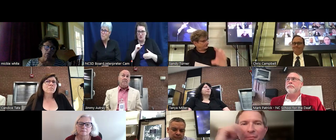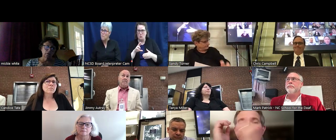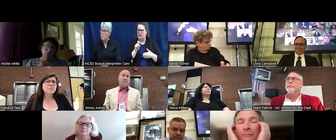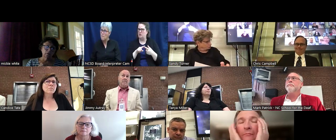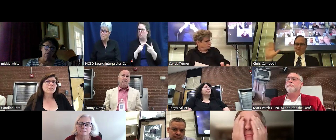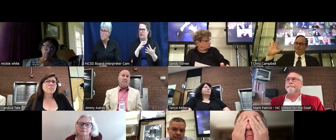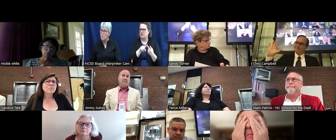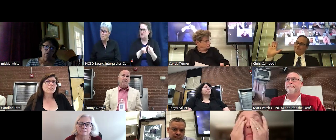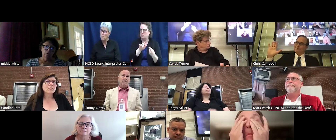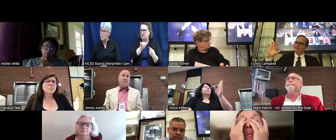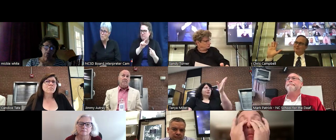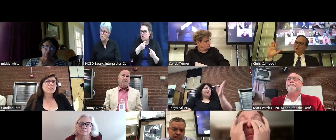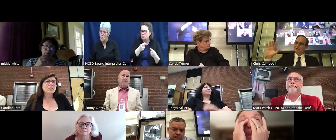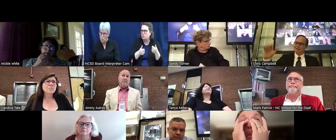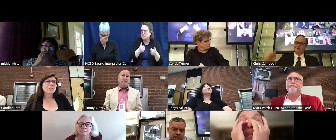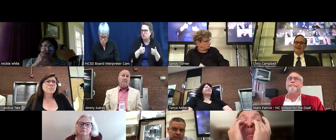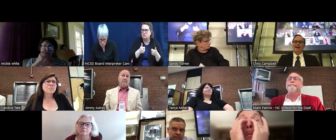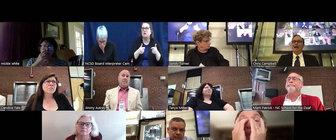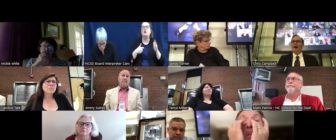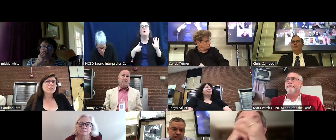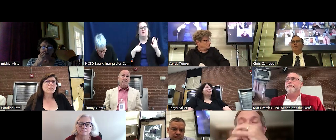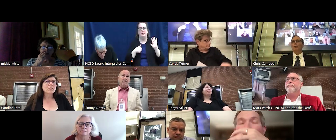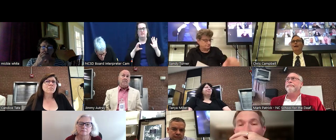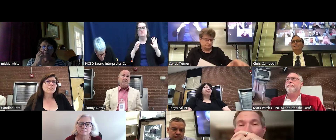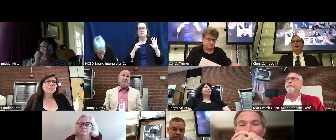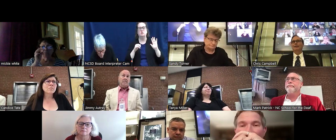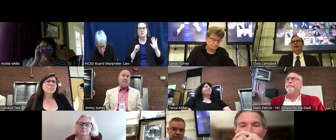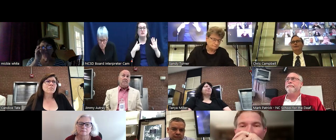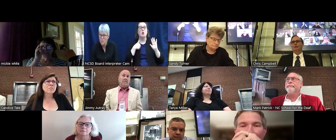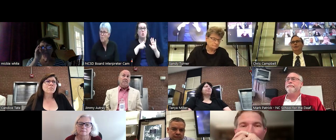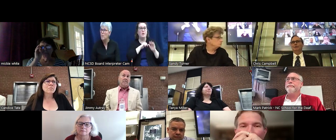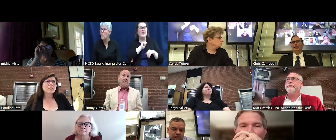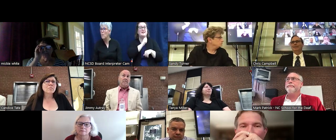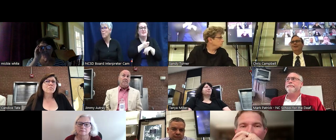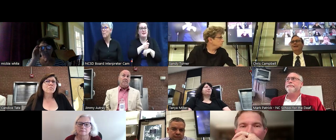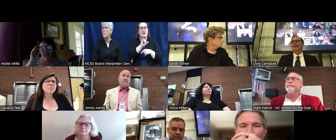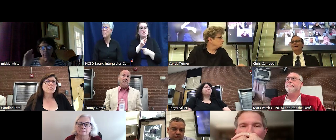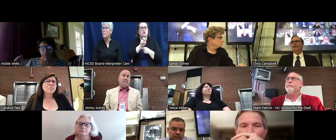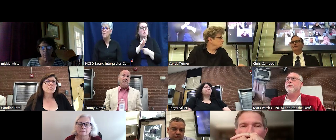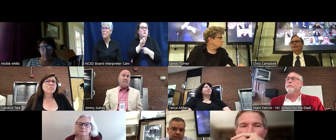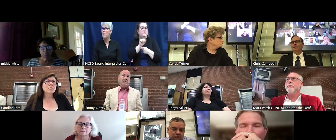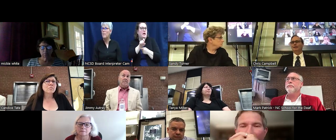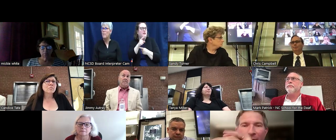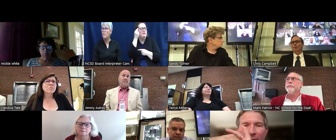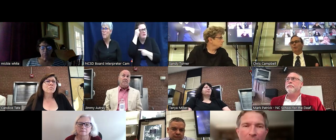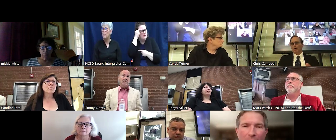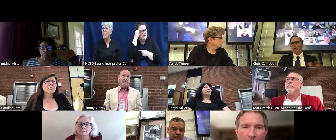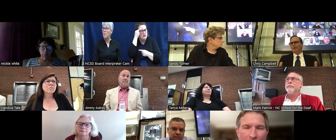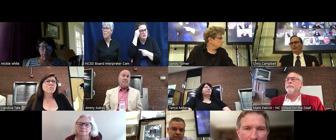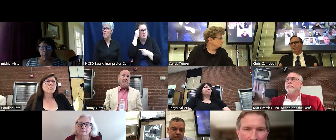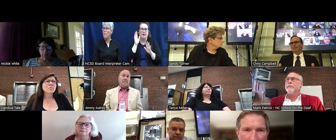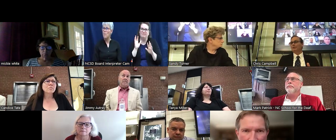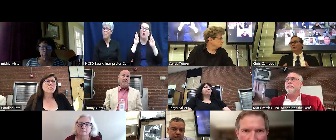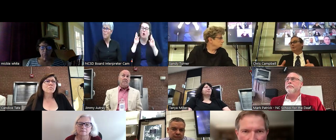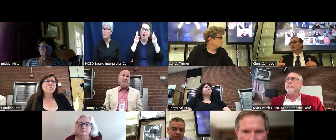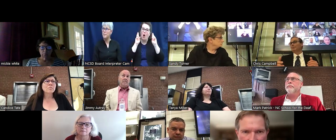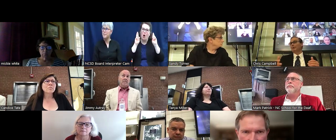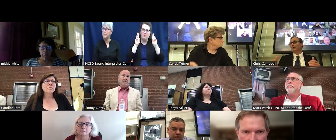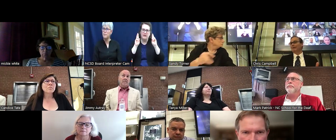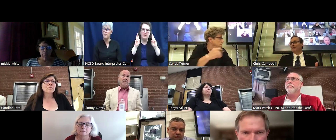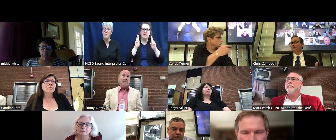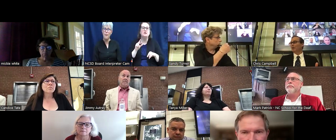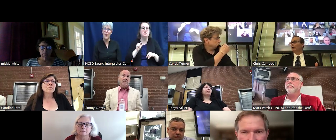July 1st? Great. This is Chris. We had set that June date thinking that hoping that maybe the General